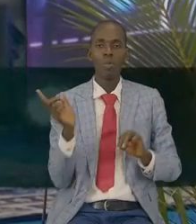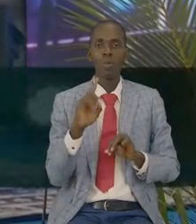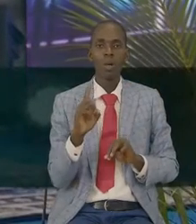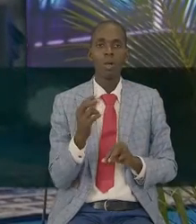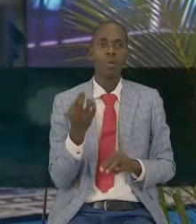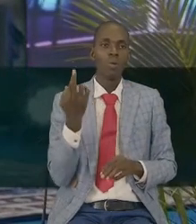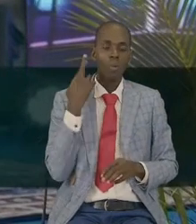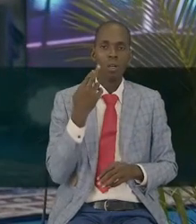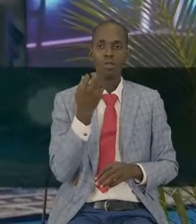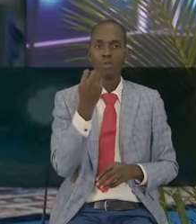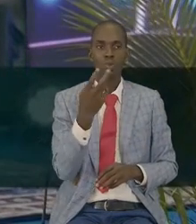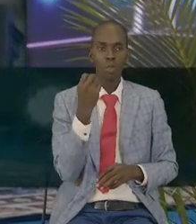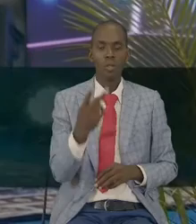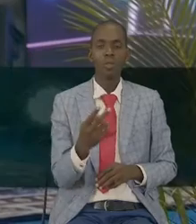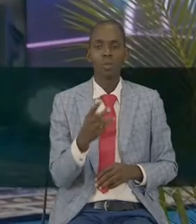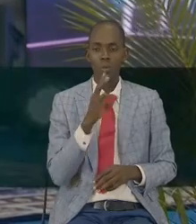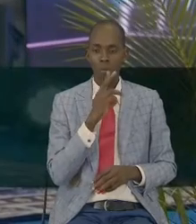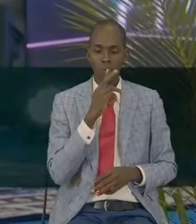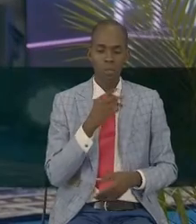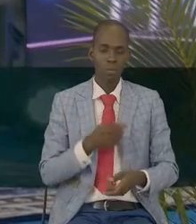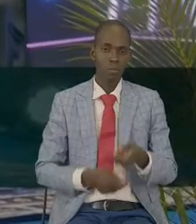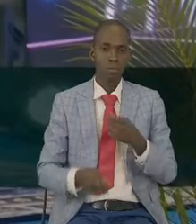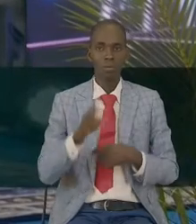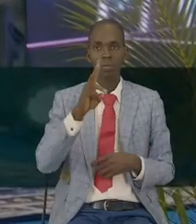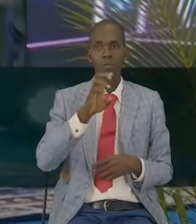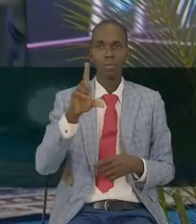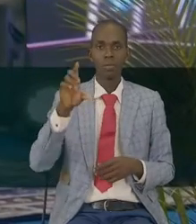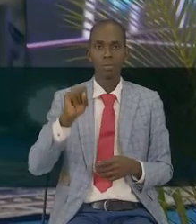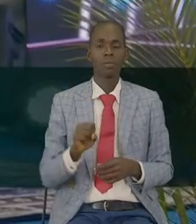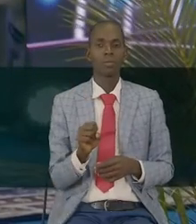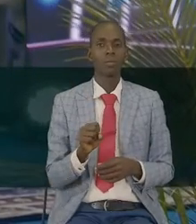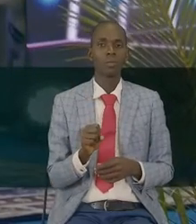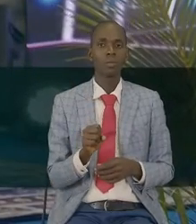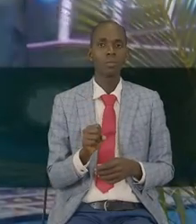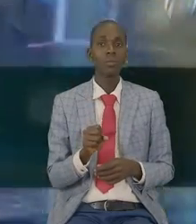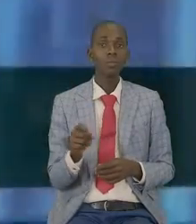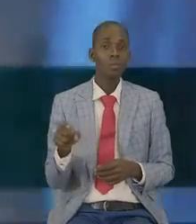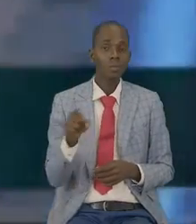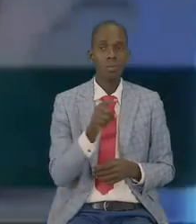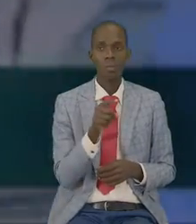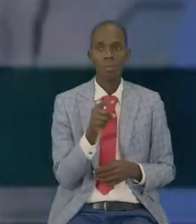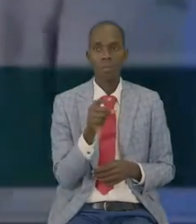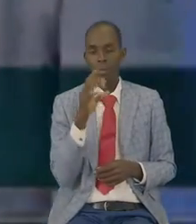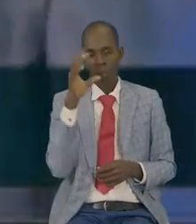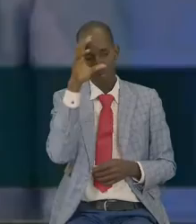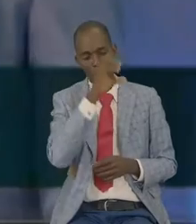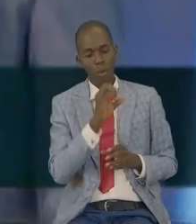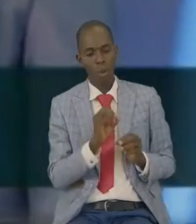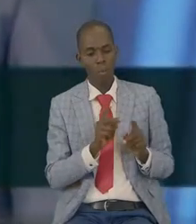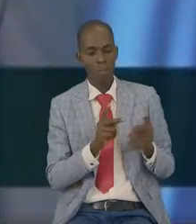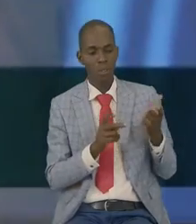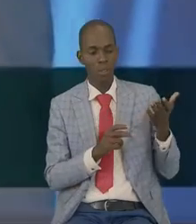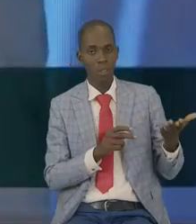were 12 wells of water. Look, the mist, a chance there,